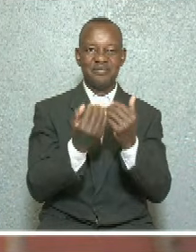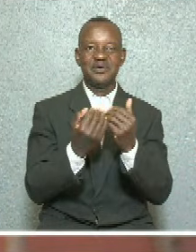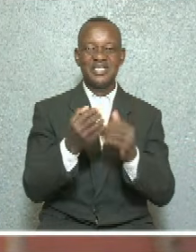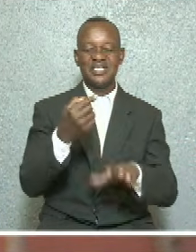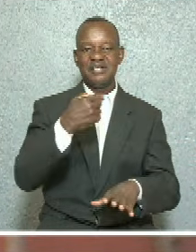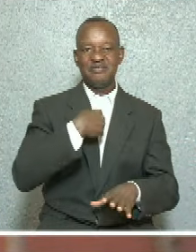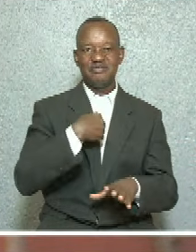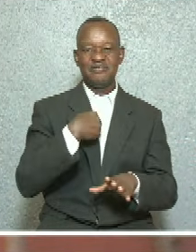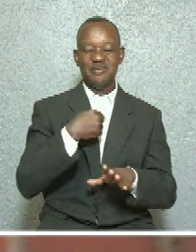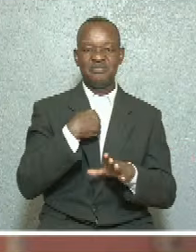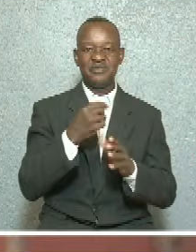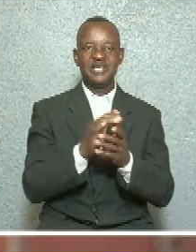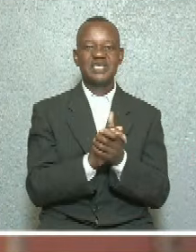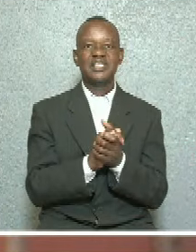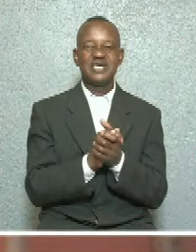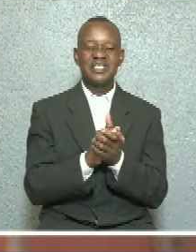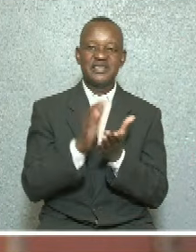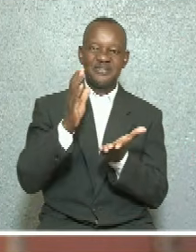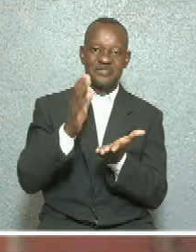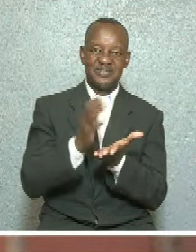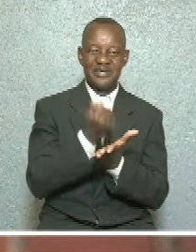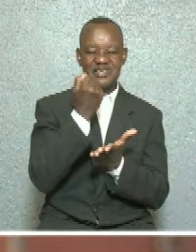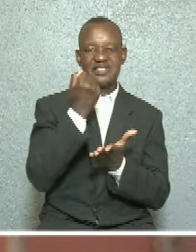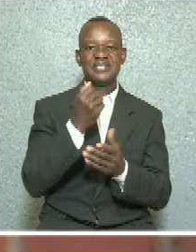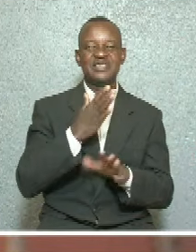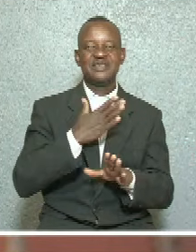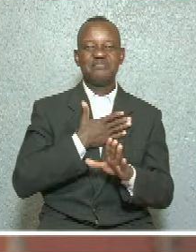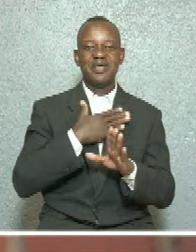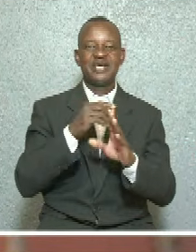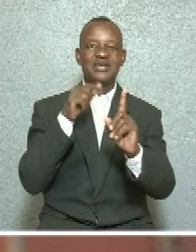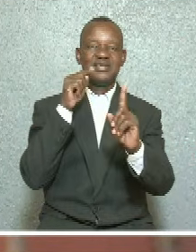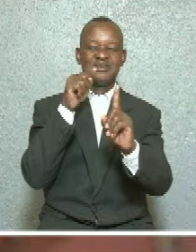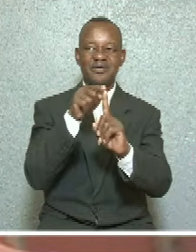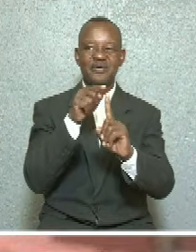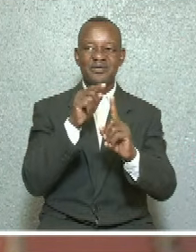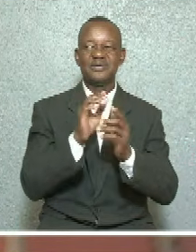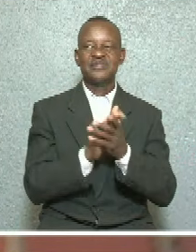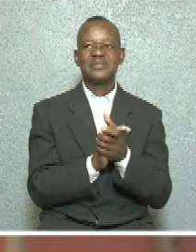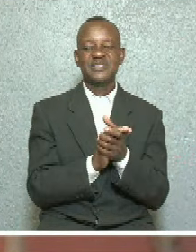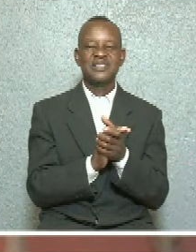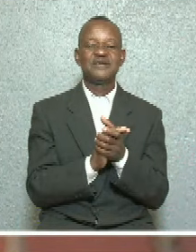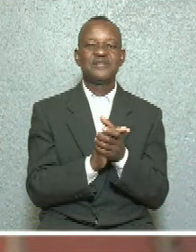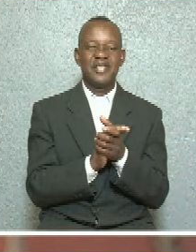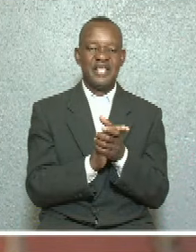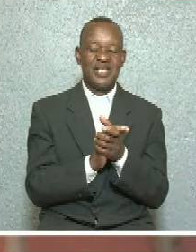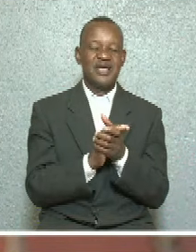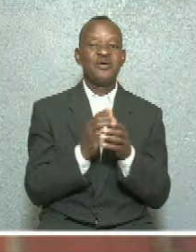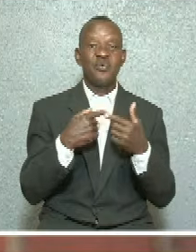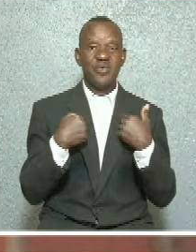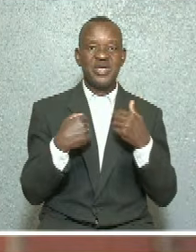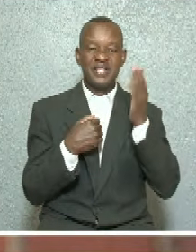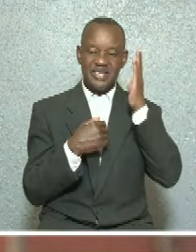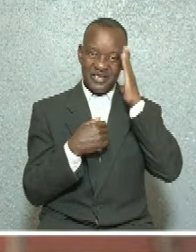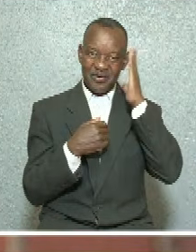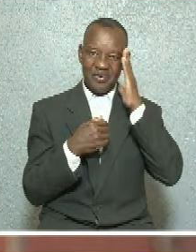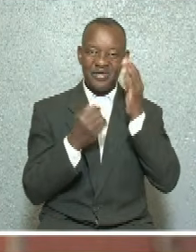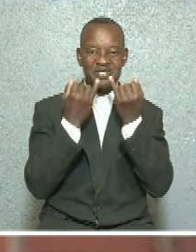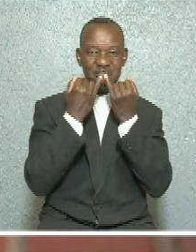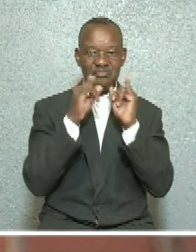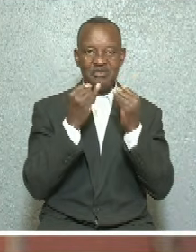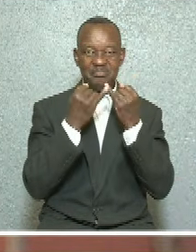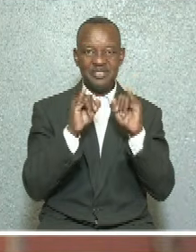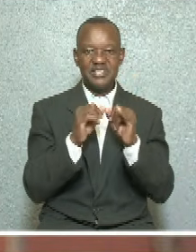we don't know everything. We are constantly being exposed to new information. And if you close off your mind, you don't want to read